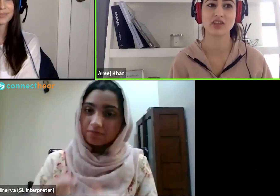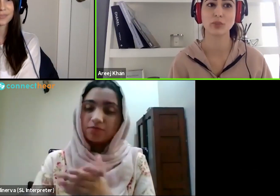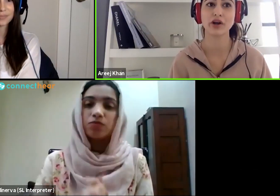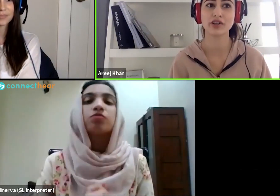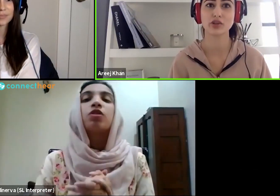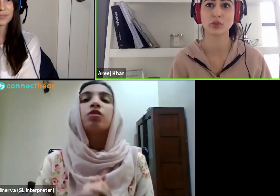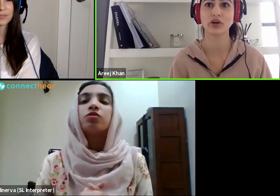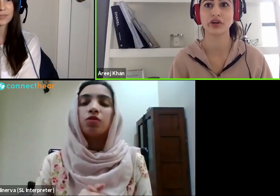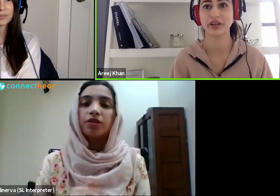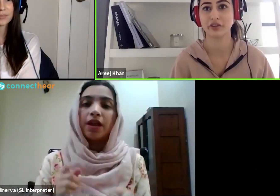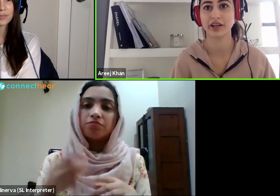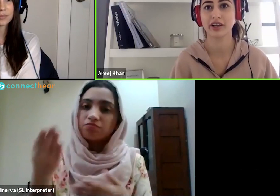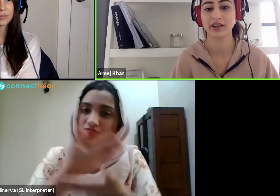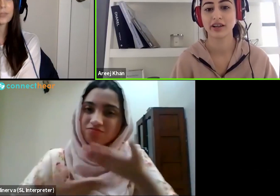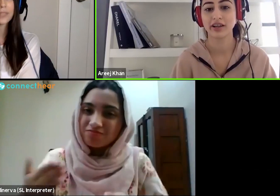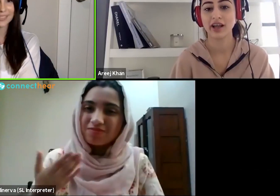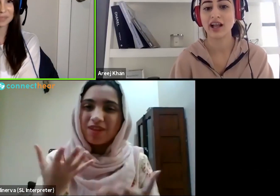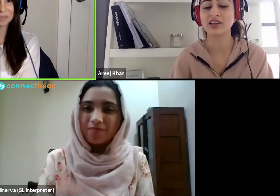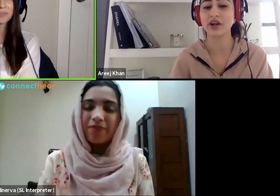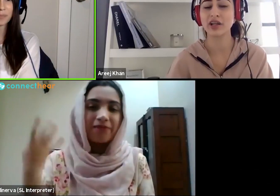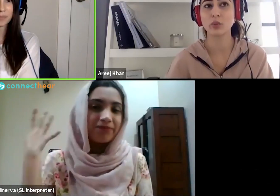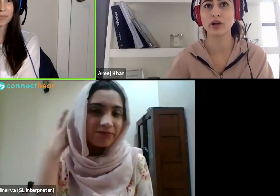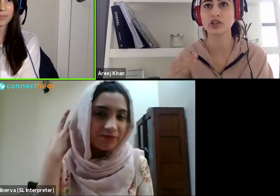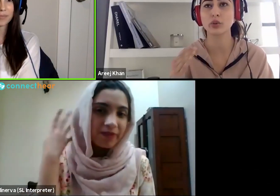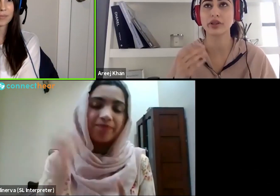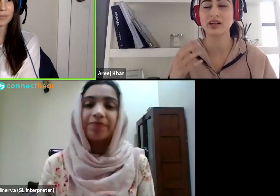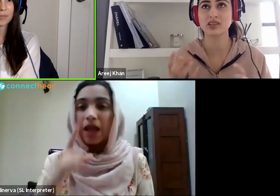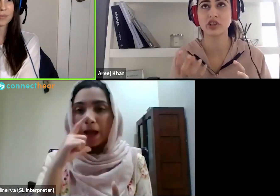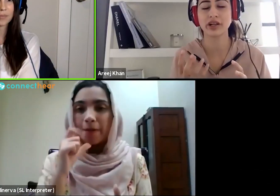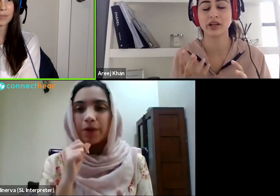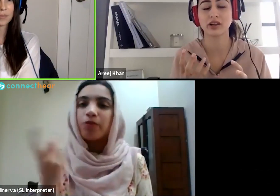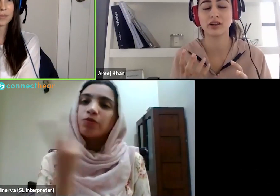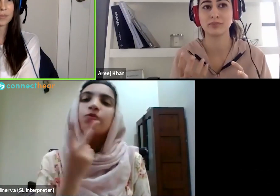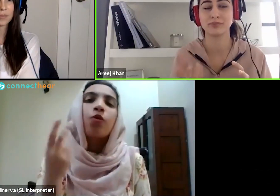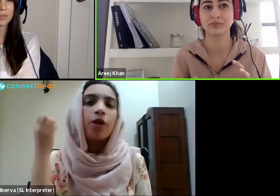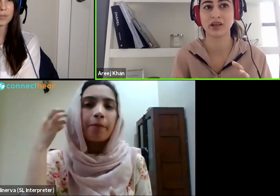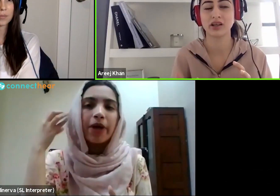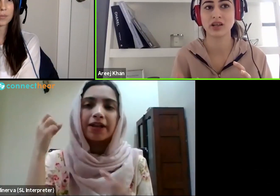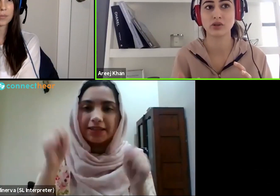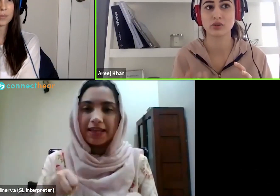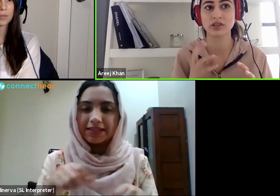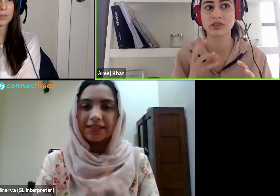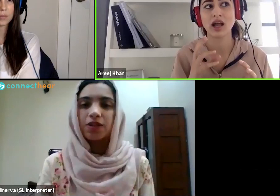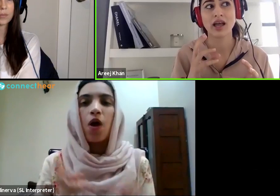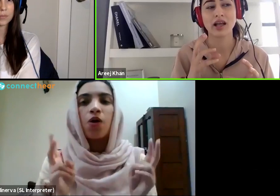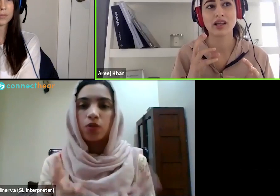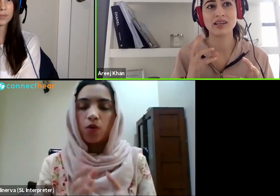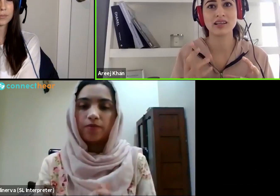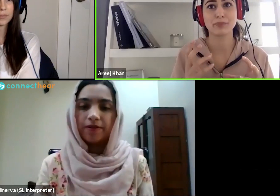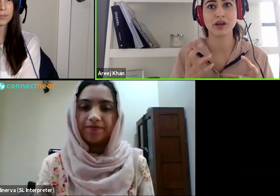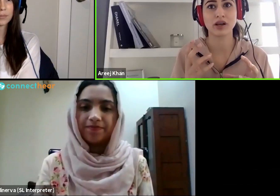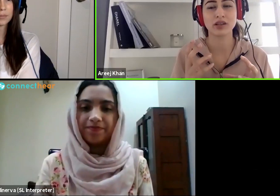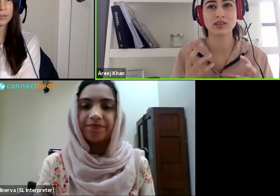then it's your parents who are hearing. Yes. Is there anyone, so this genetic diagnosis,